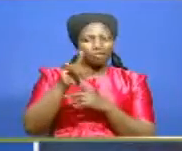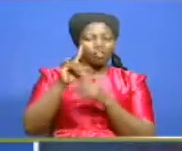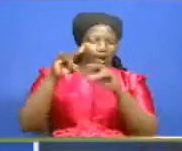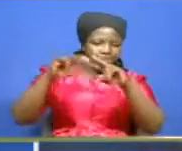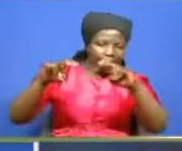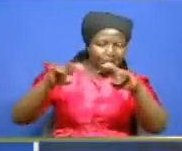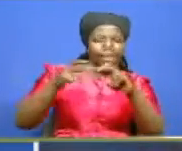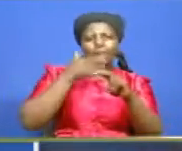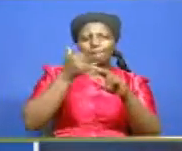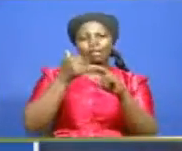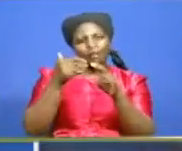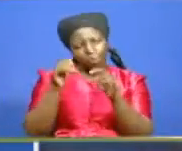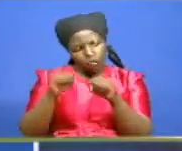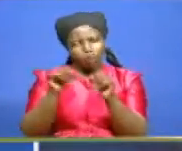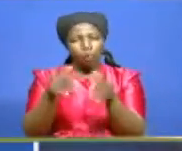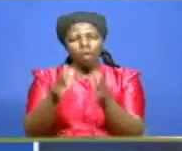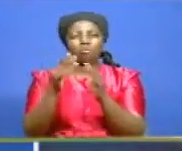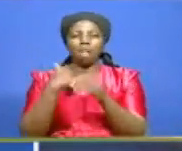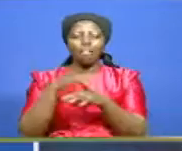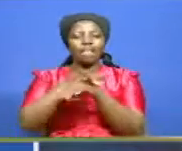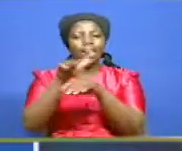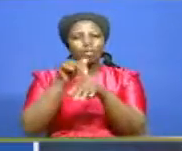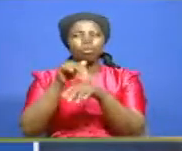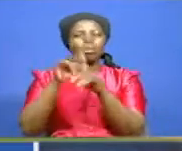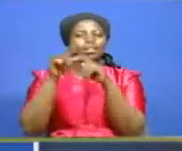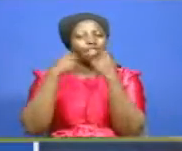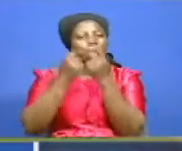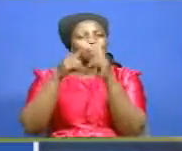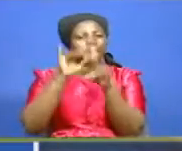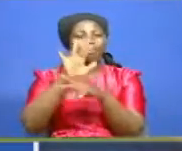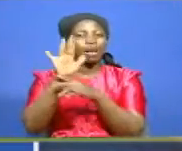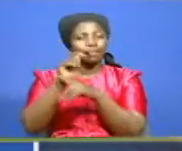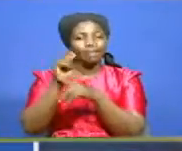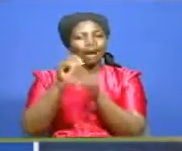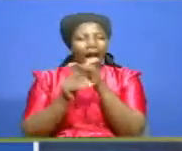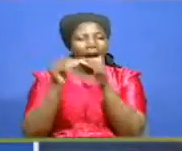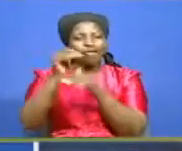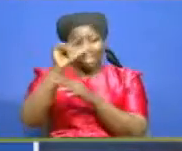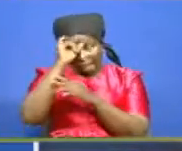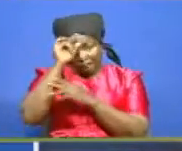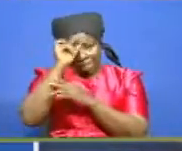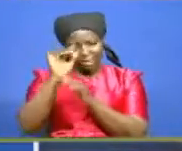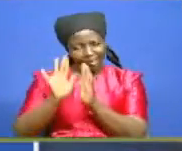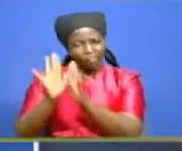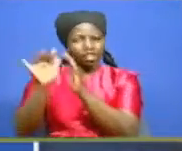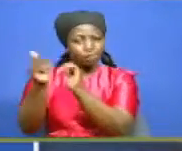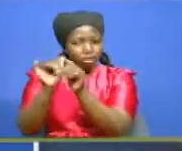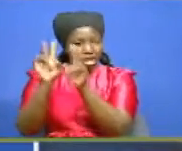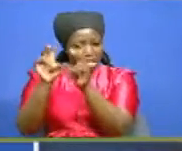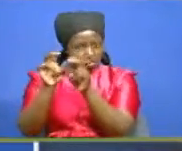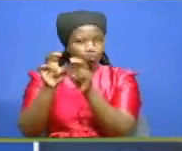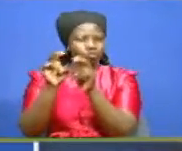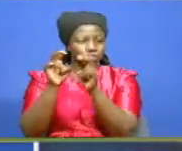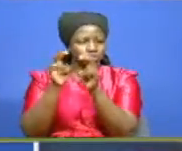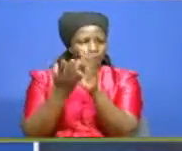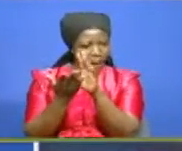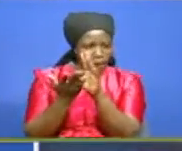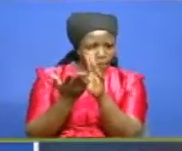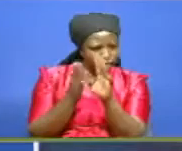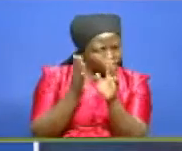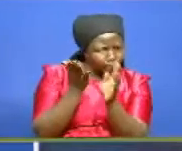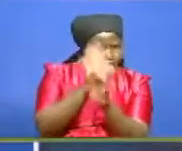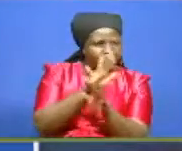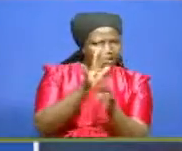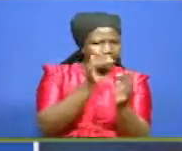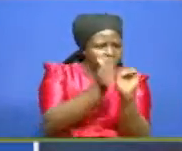possible ways to have the national teams start their training after the government left matters of sports resumption in the country in the